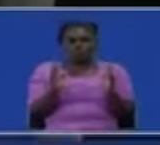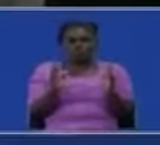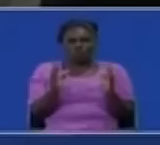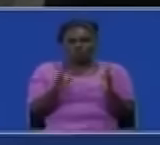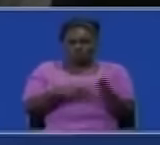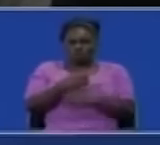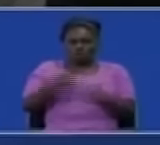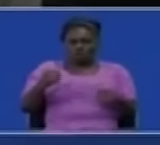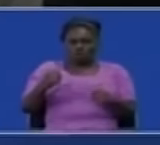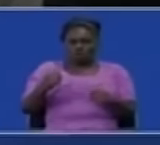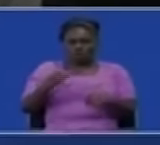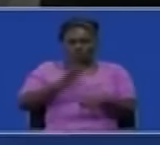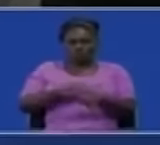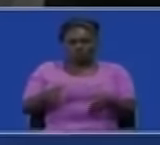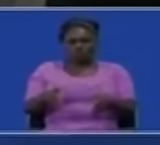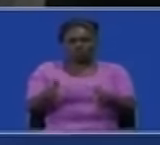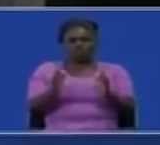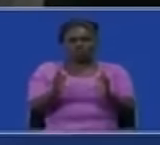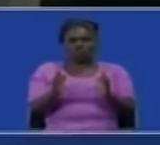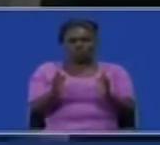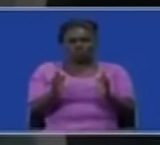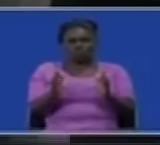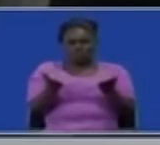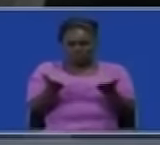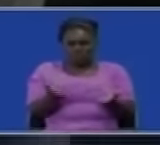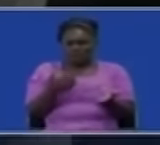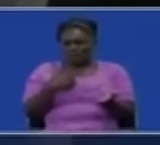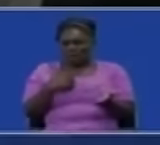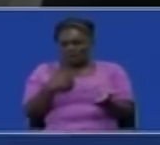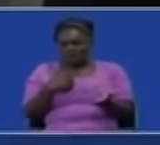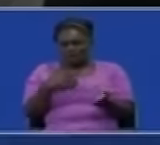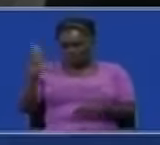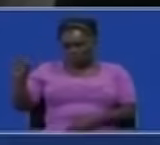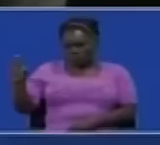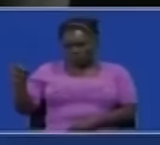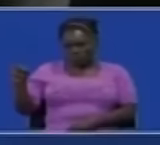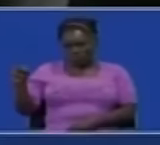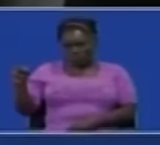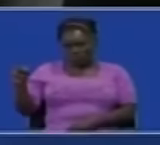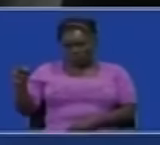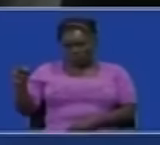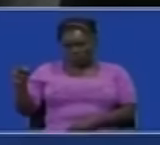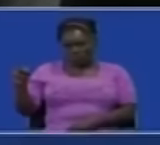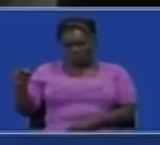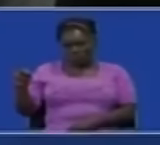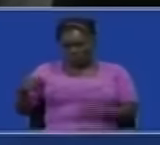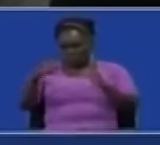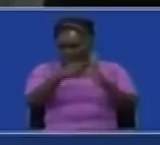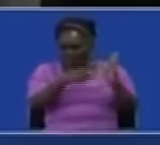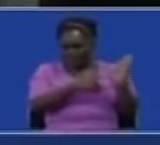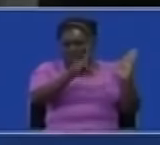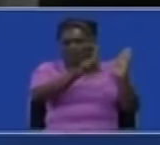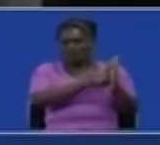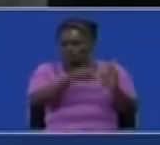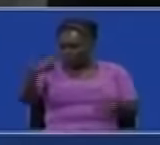went to the streets, we lost lives. Have those lives been brought back now that there is some sanity? No. Have those properties lost been